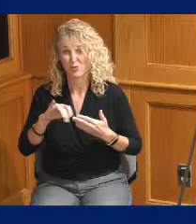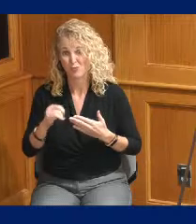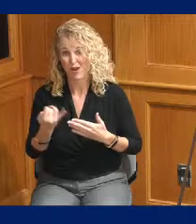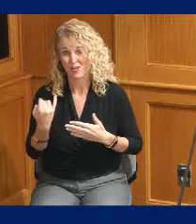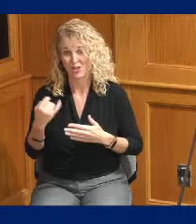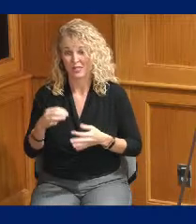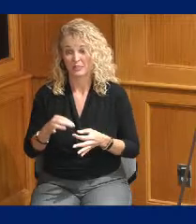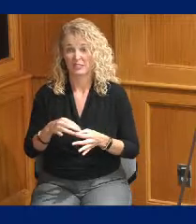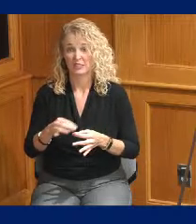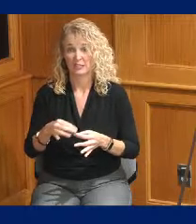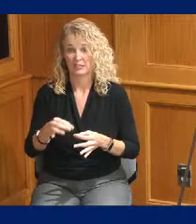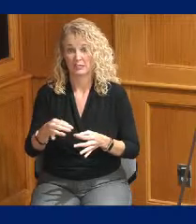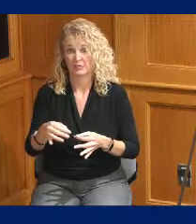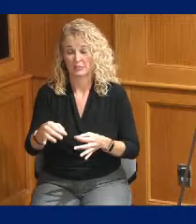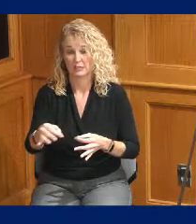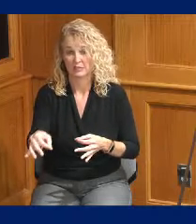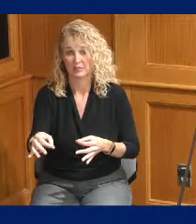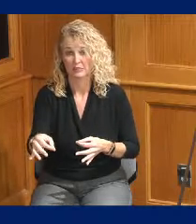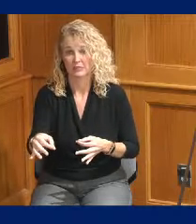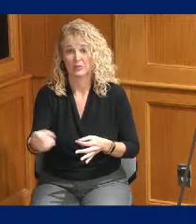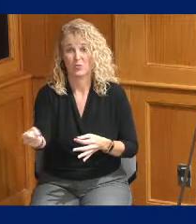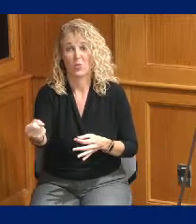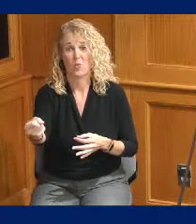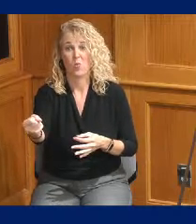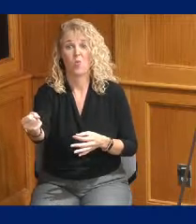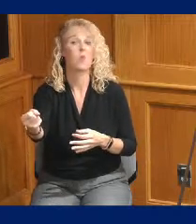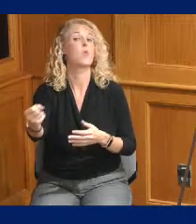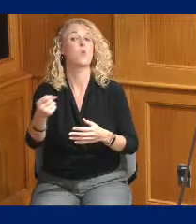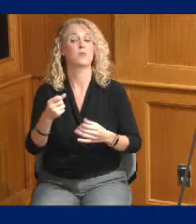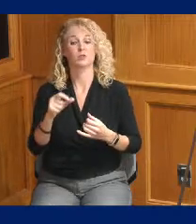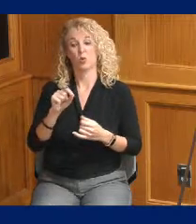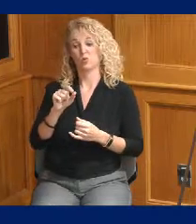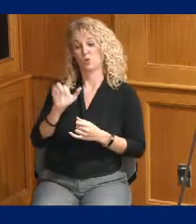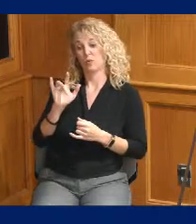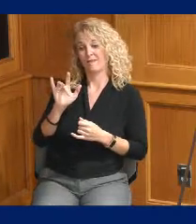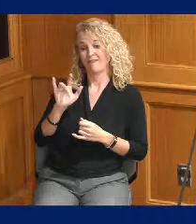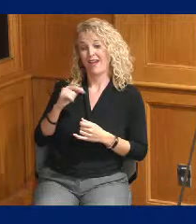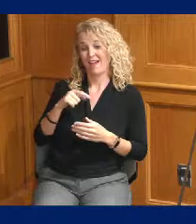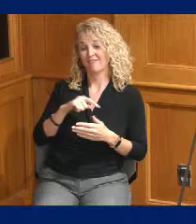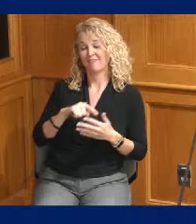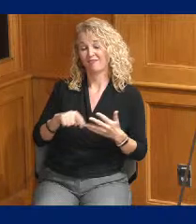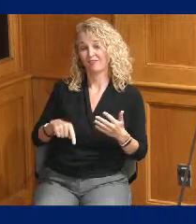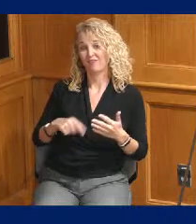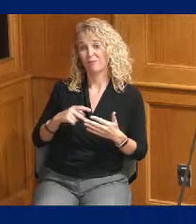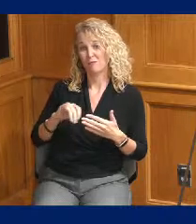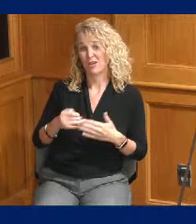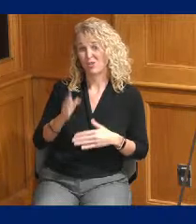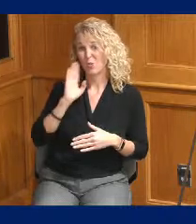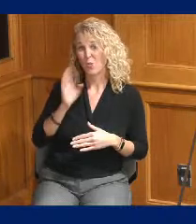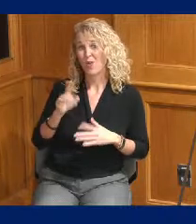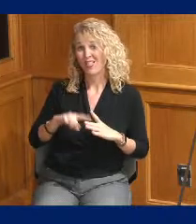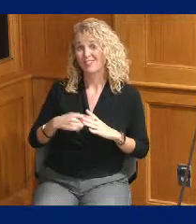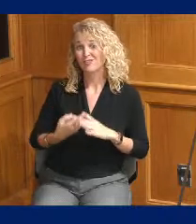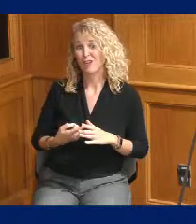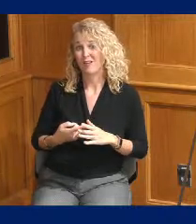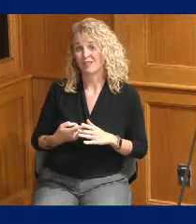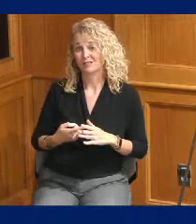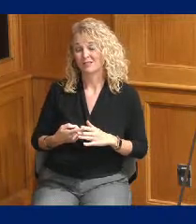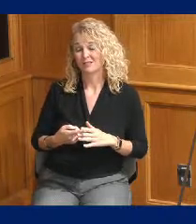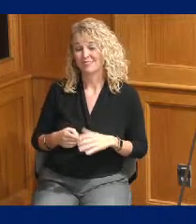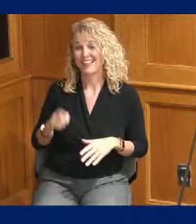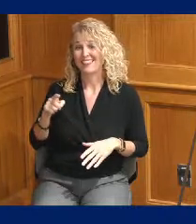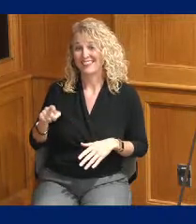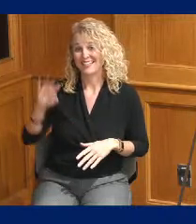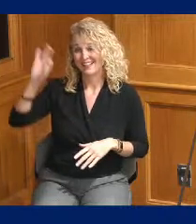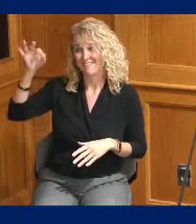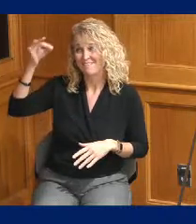deferred to make way for those large consent decree projects that will begin in 2025. And the consent decree, as you know, is a